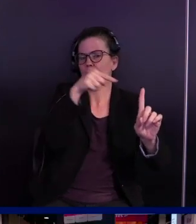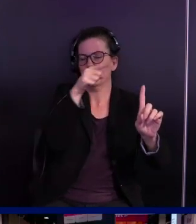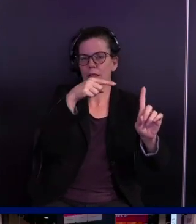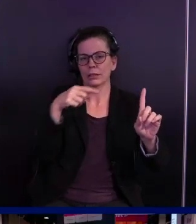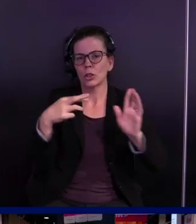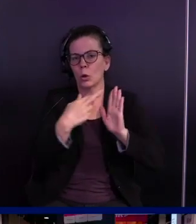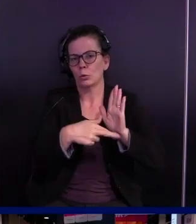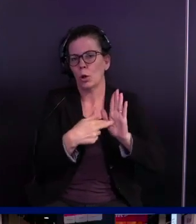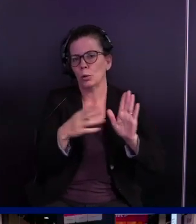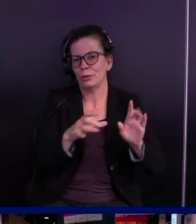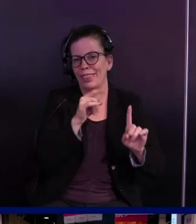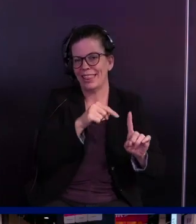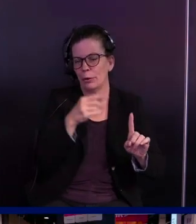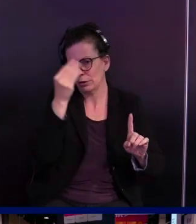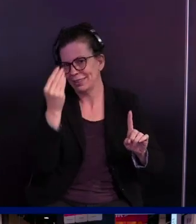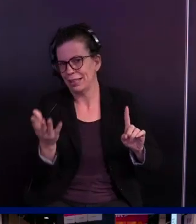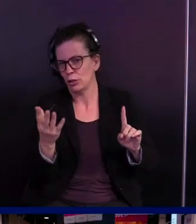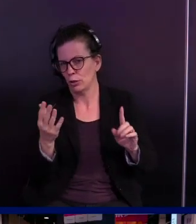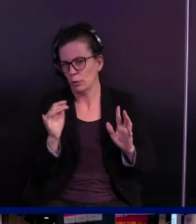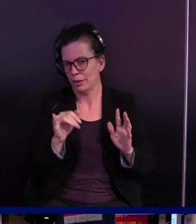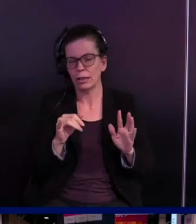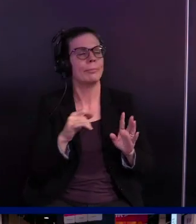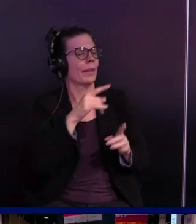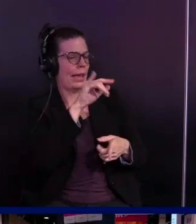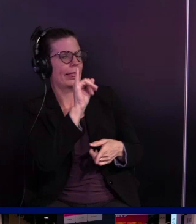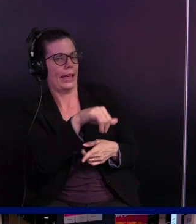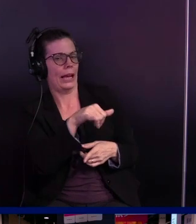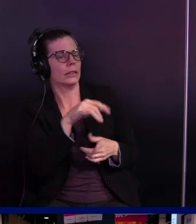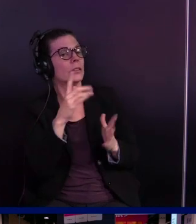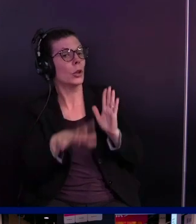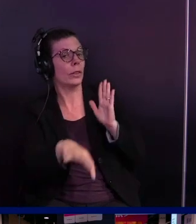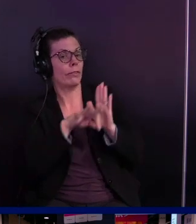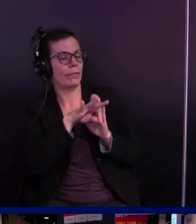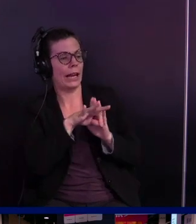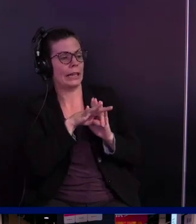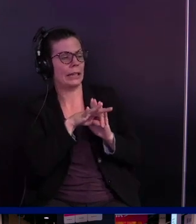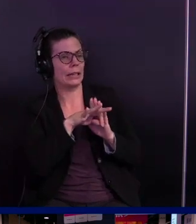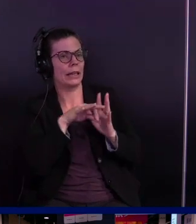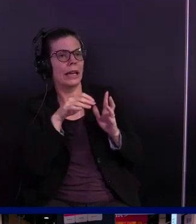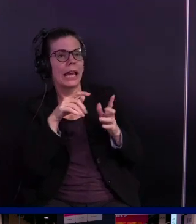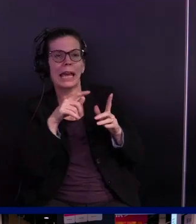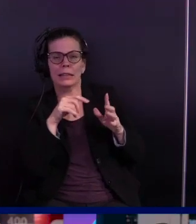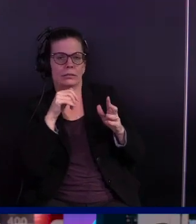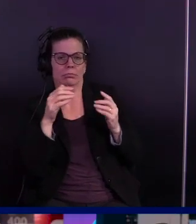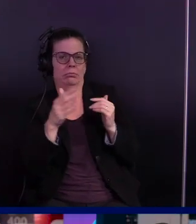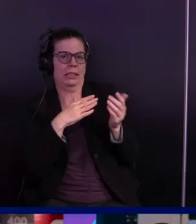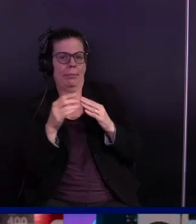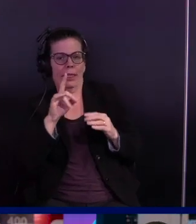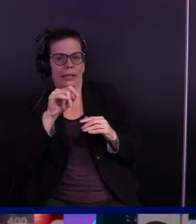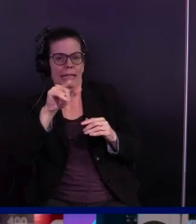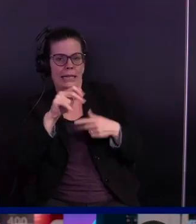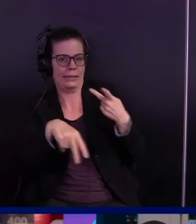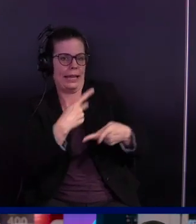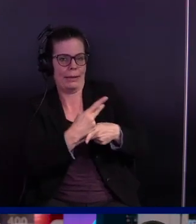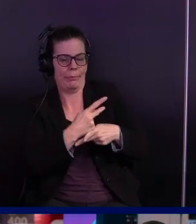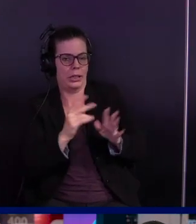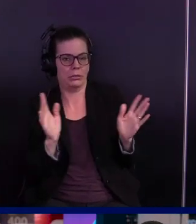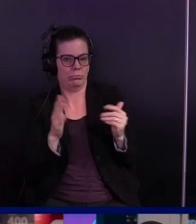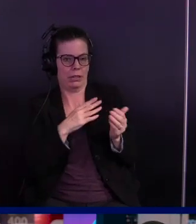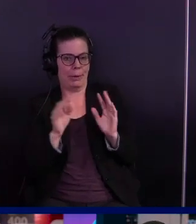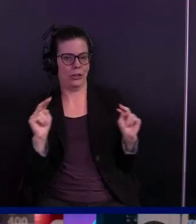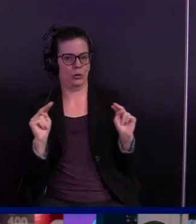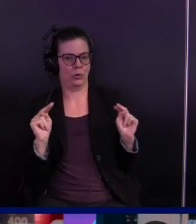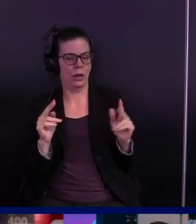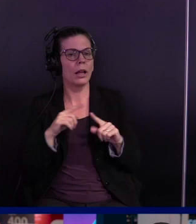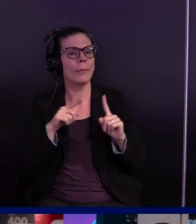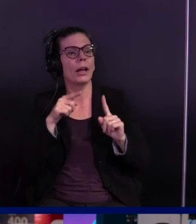role did. We want to let you know about it. That's it. So the finding it's agnostic of the data that's on S3 originally, but